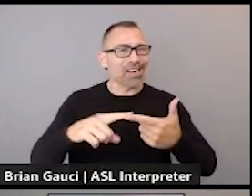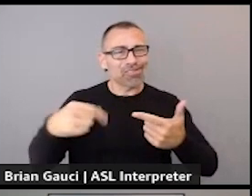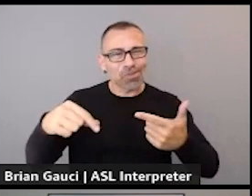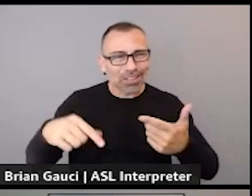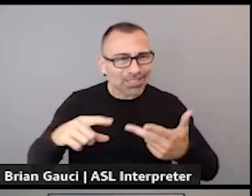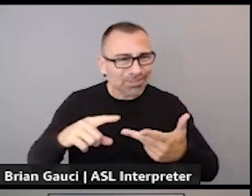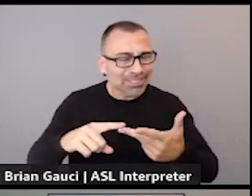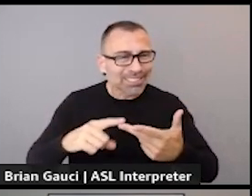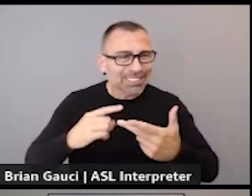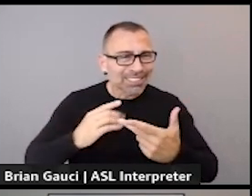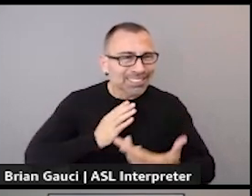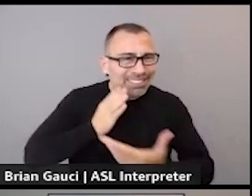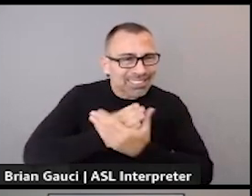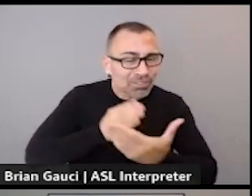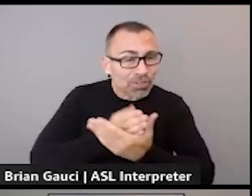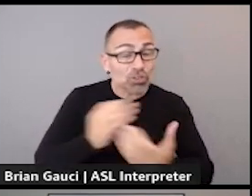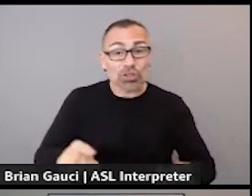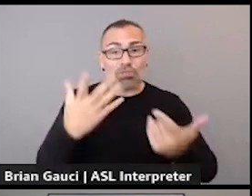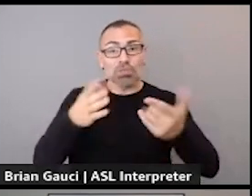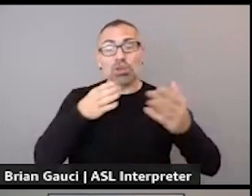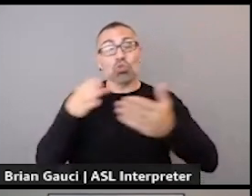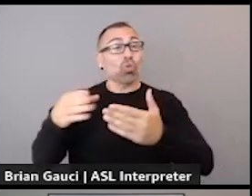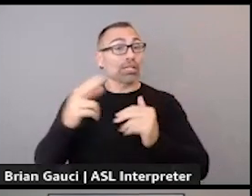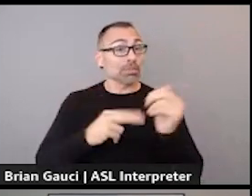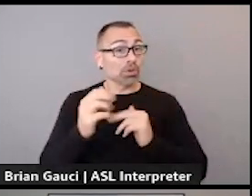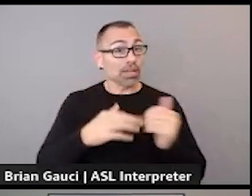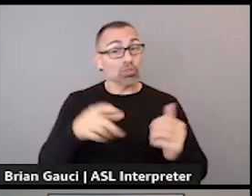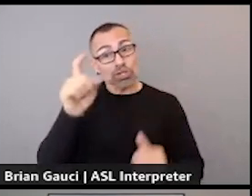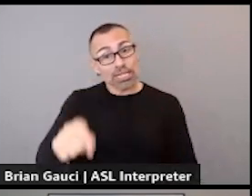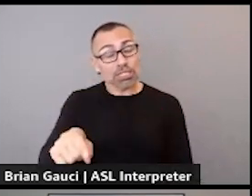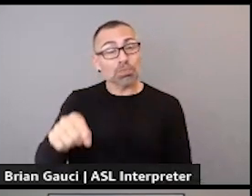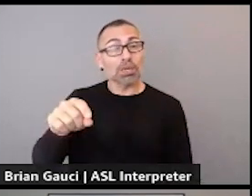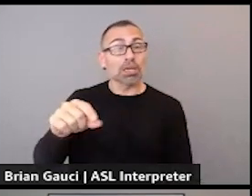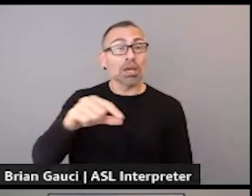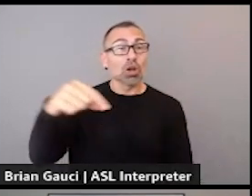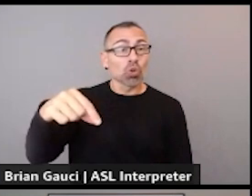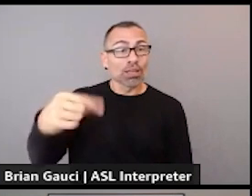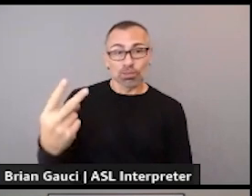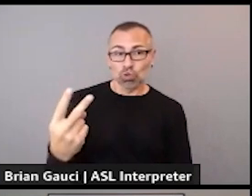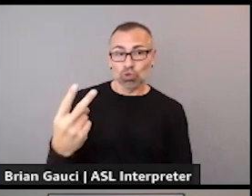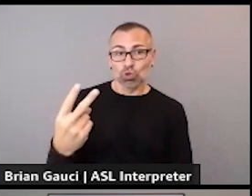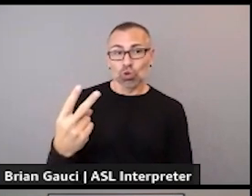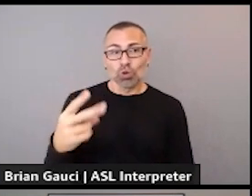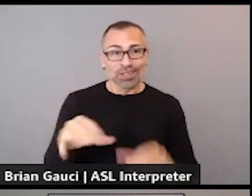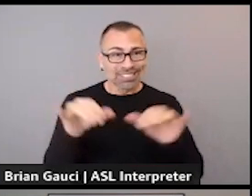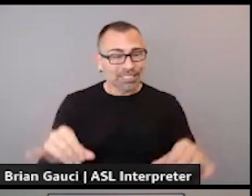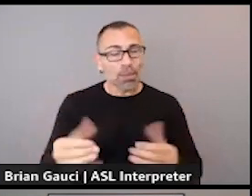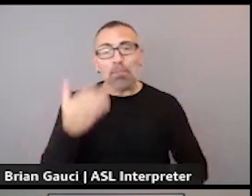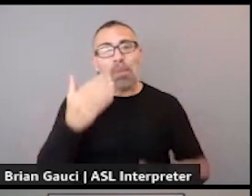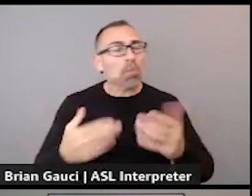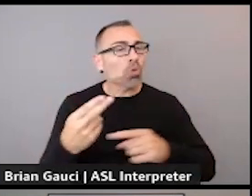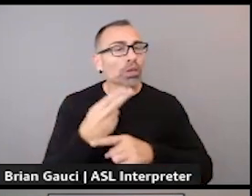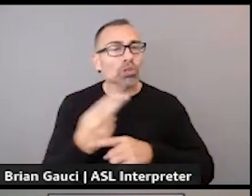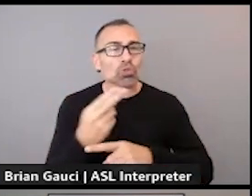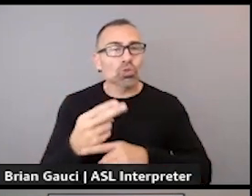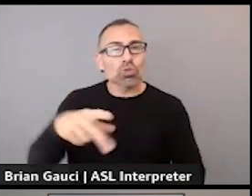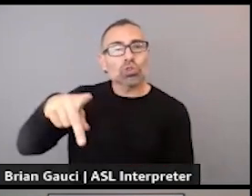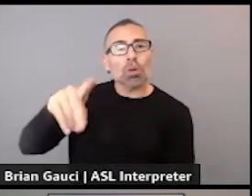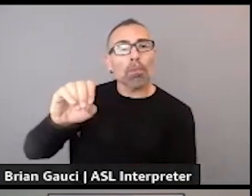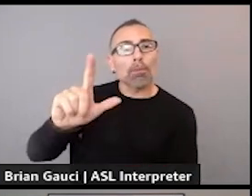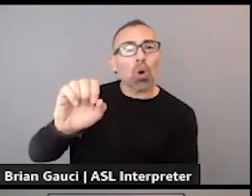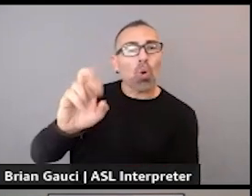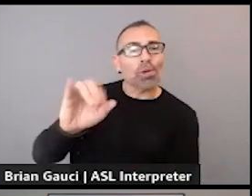simply doing basic calculations of like what is 2 + 2, something that you'd use your regular computer for. If you're trying to simulate, drug